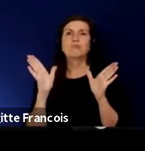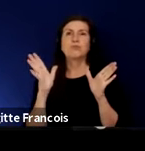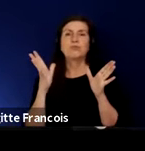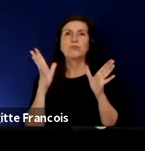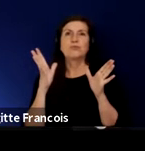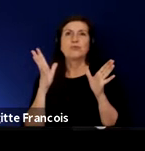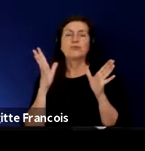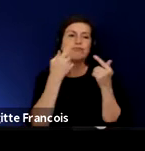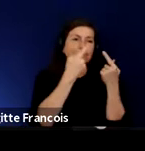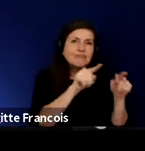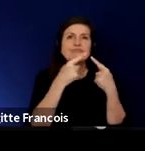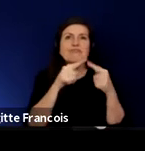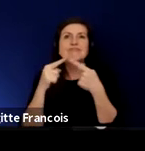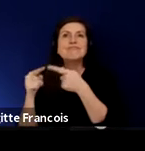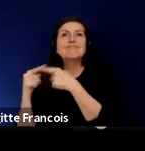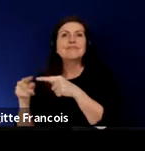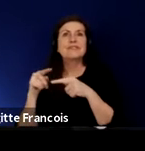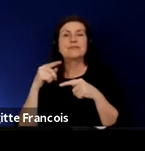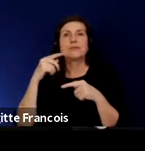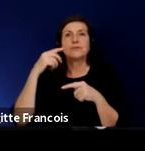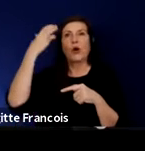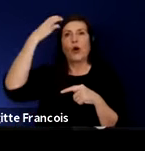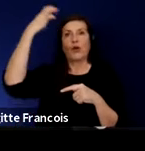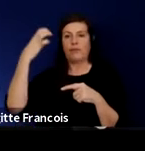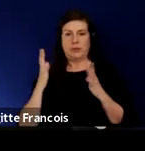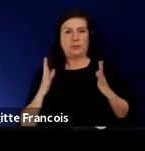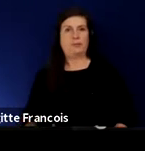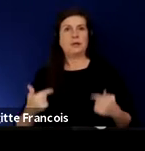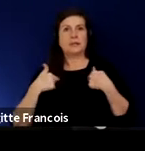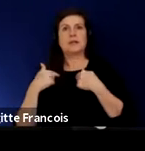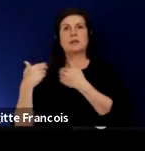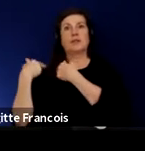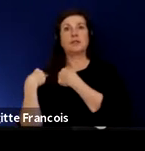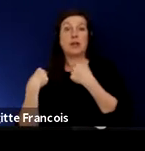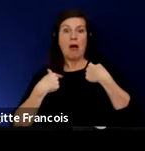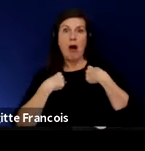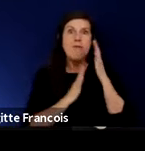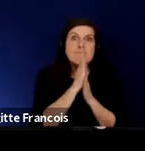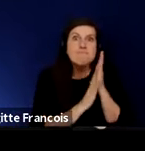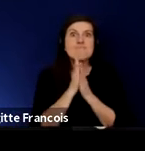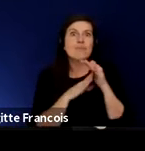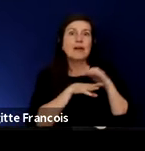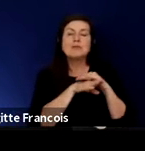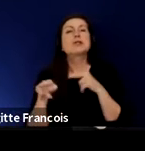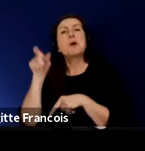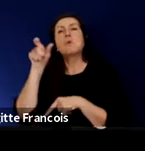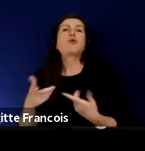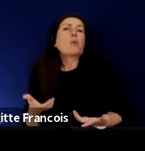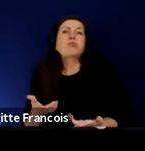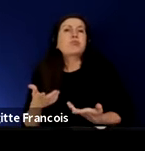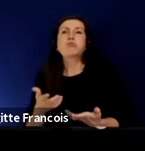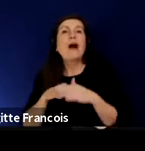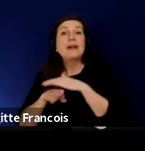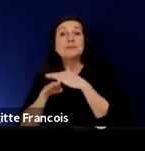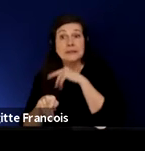range of government officials, then I think the numbers would have been even worse. When we